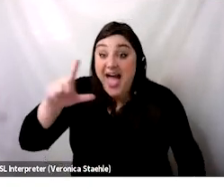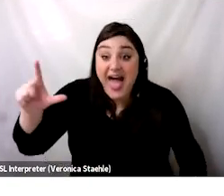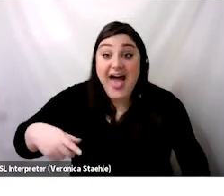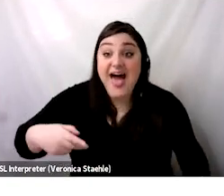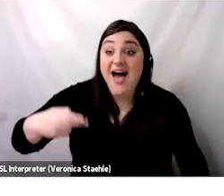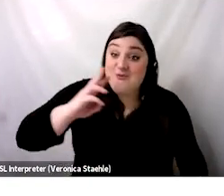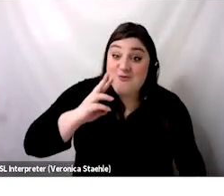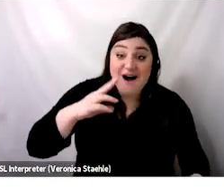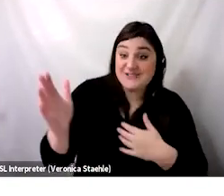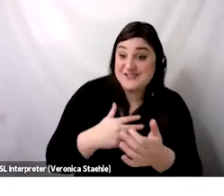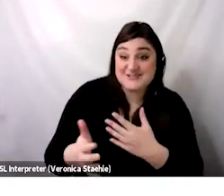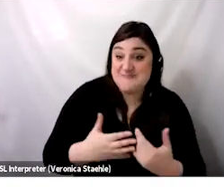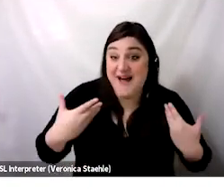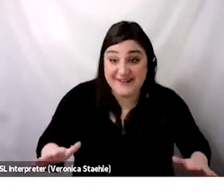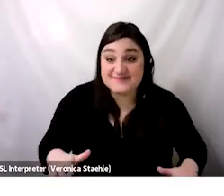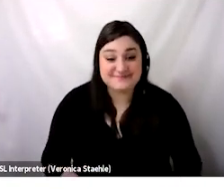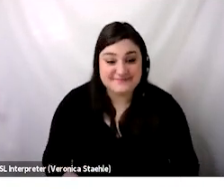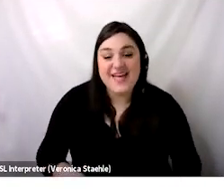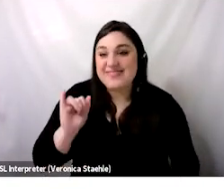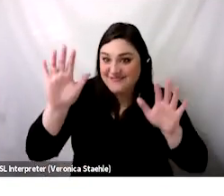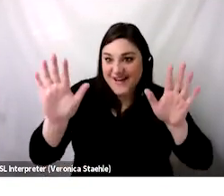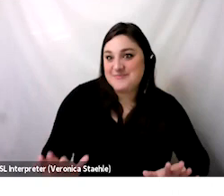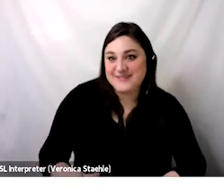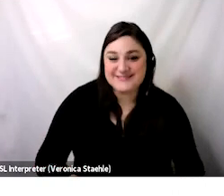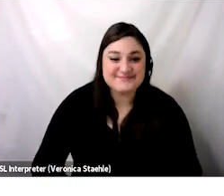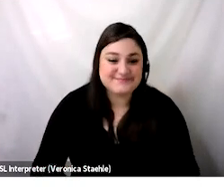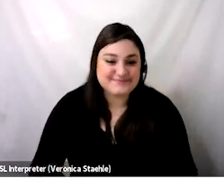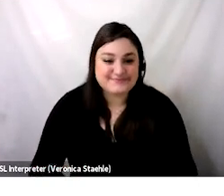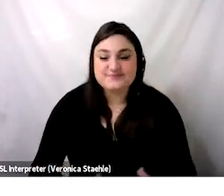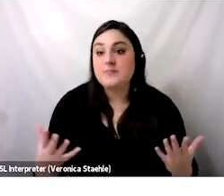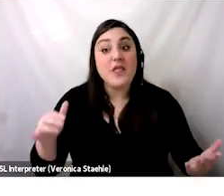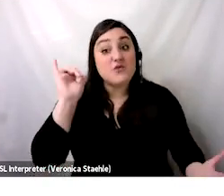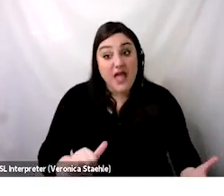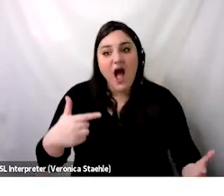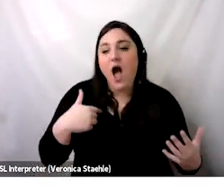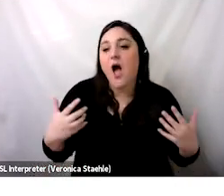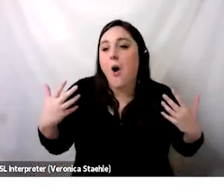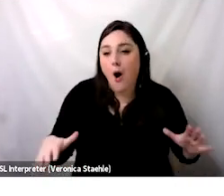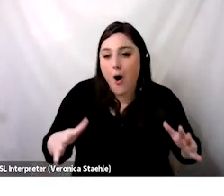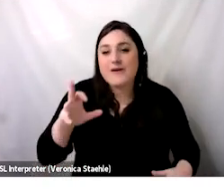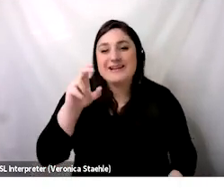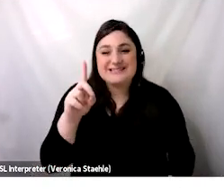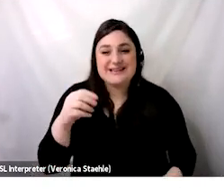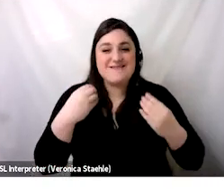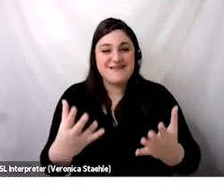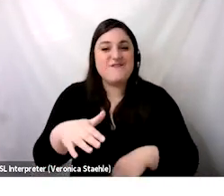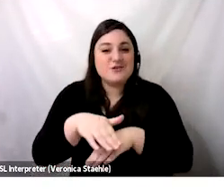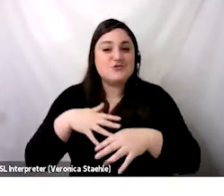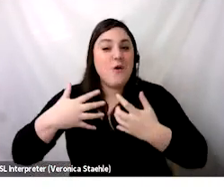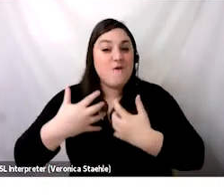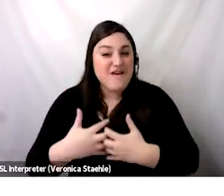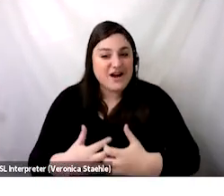the sign language of hell and high water. That's fabulous. And so I did give Slow Factory Foundation